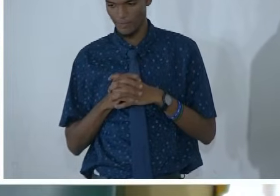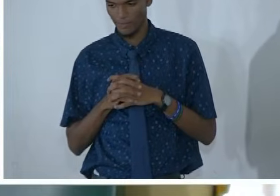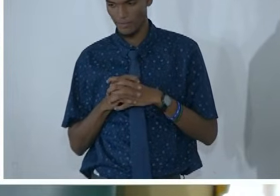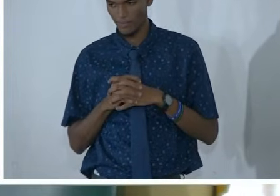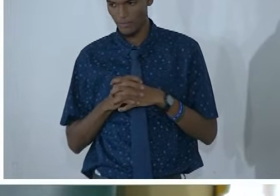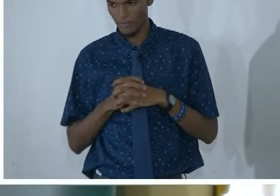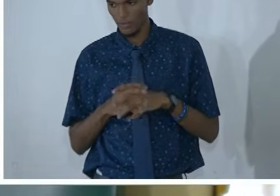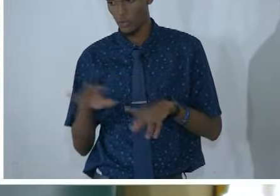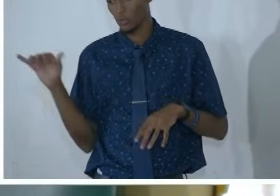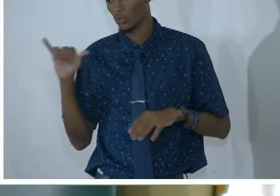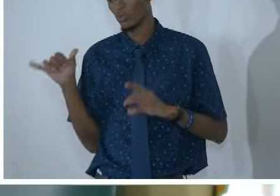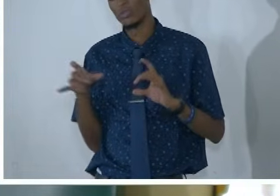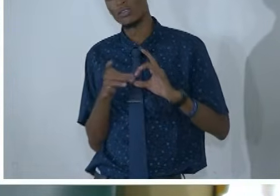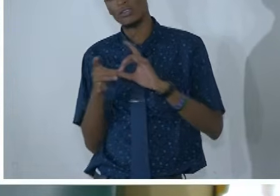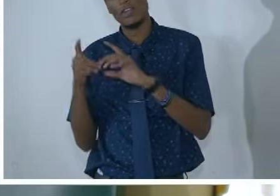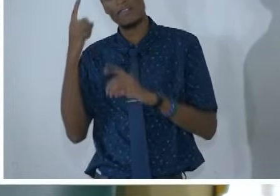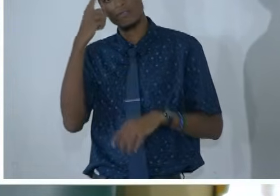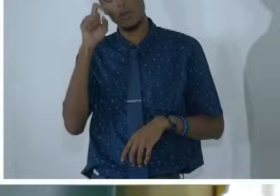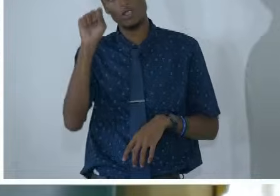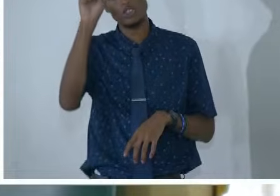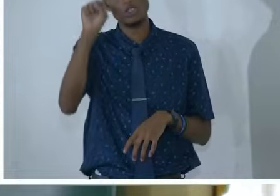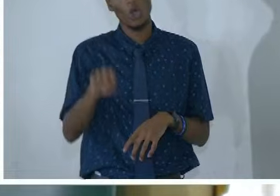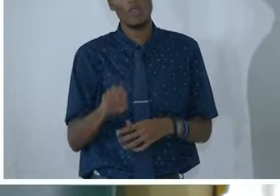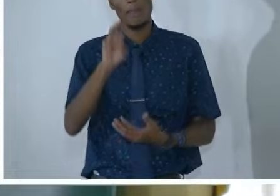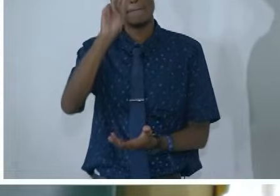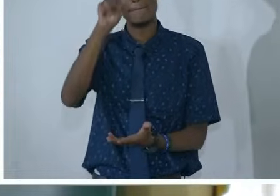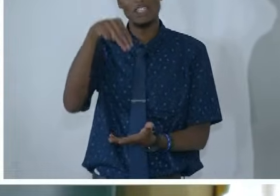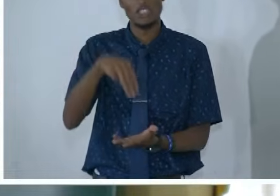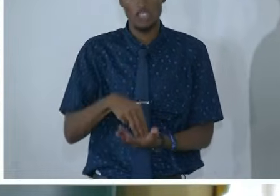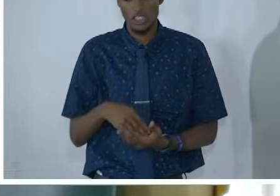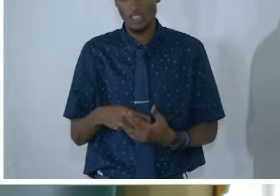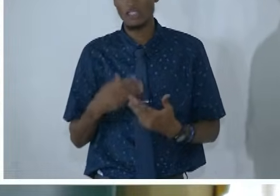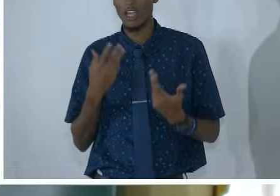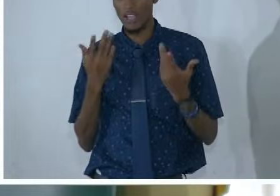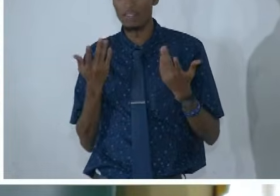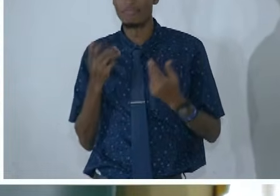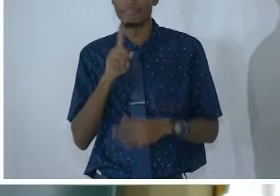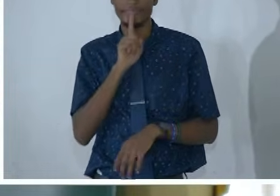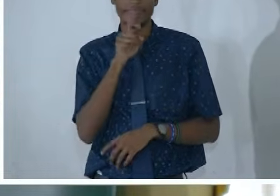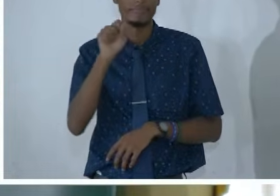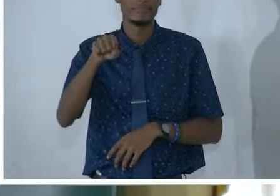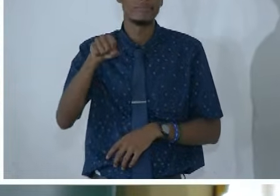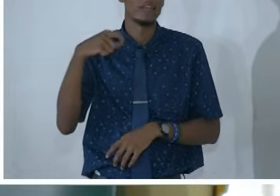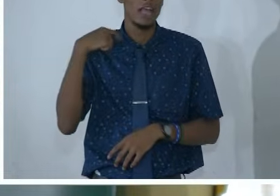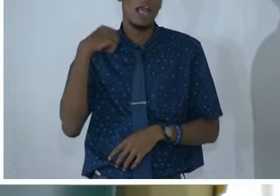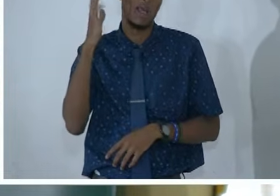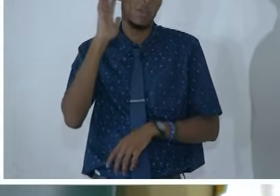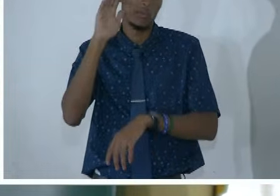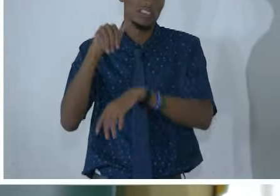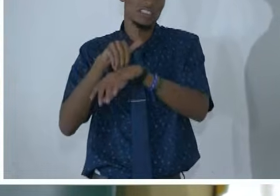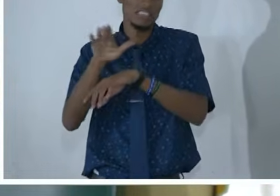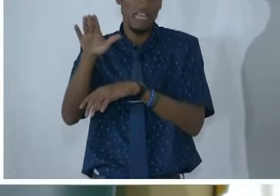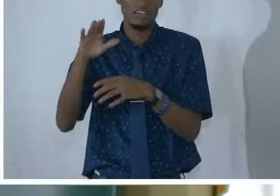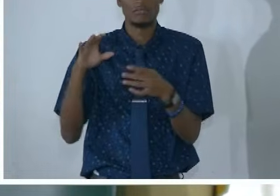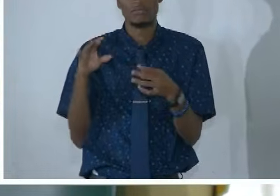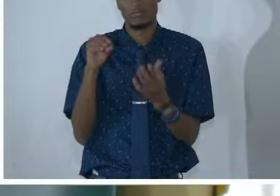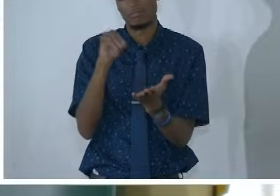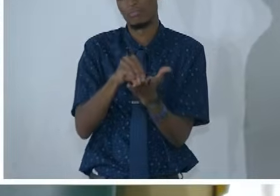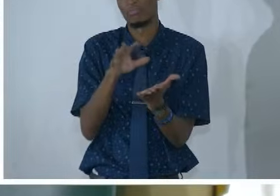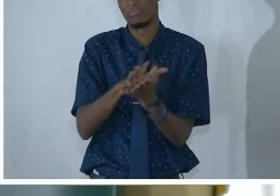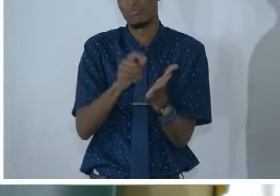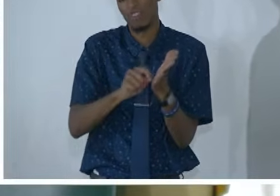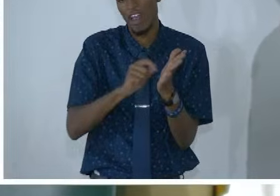In relation to South Manchester, so definitely I will send the details in writing regarding the titles,